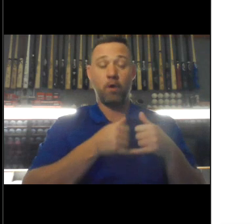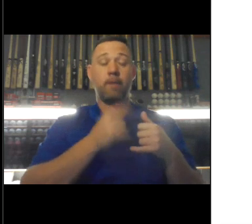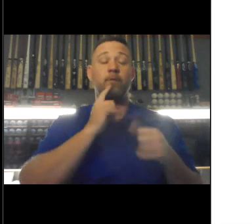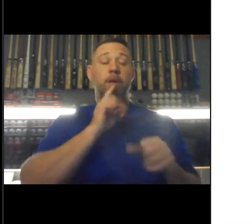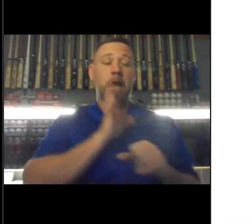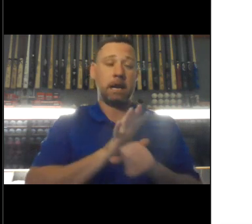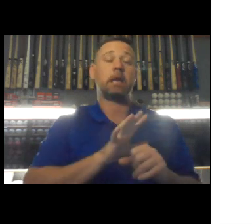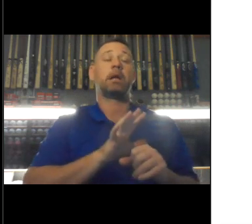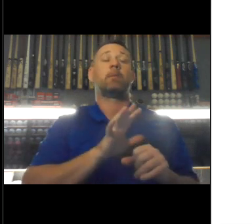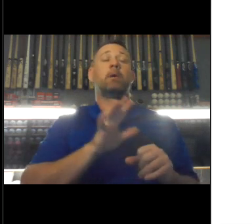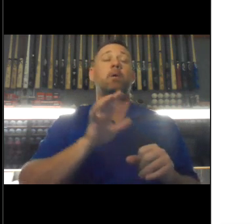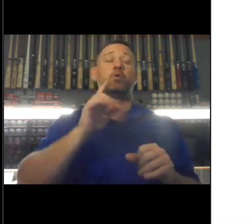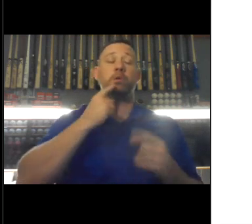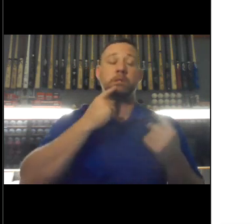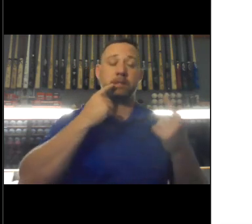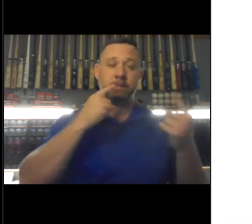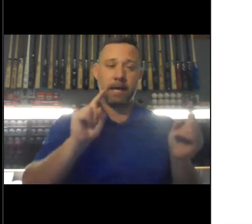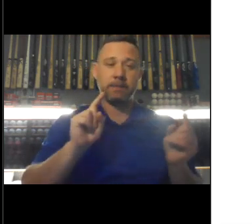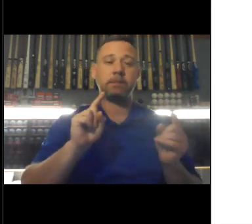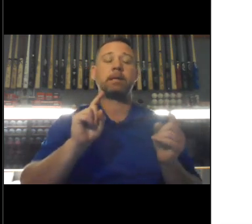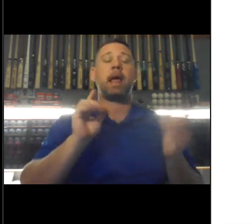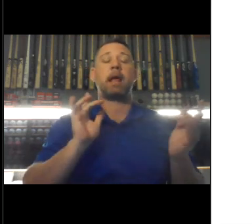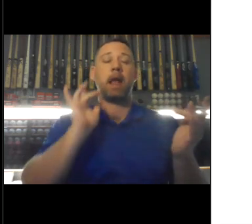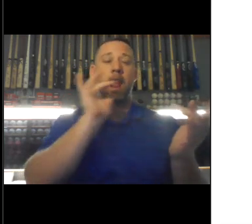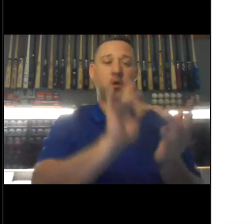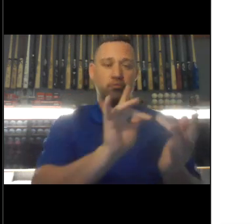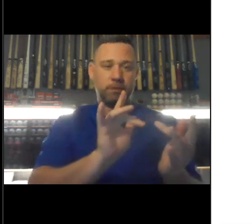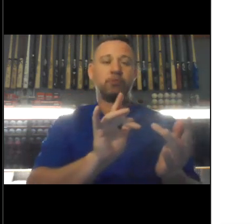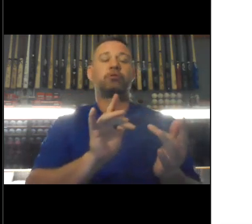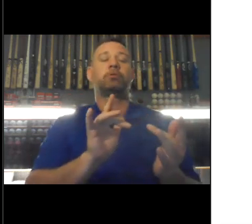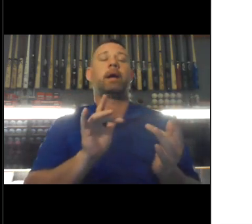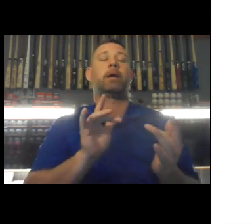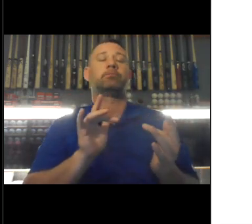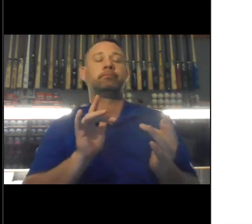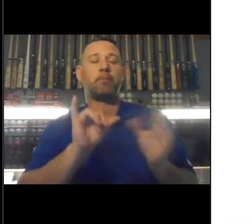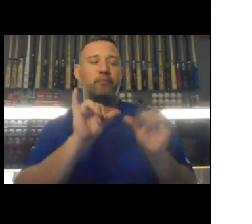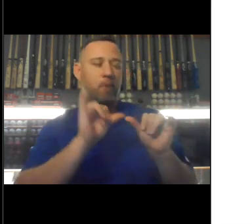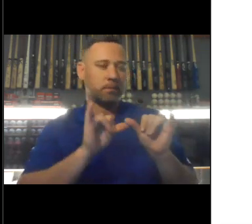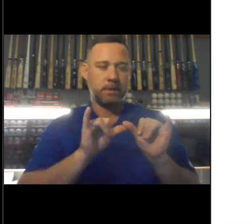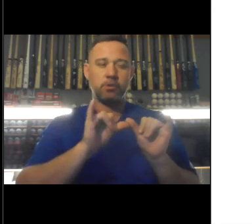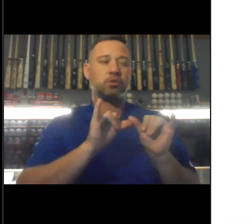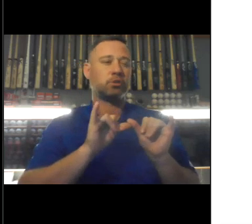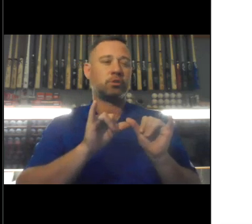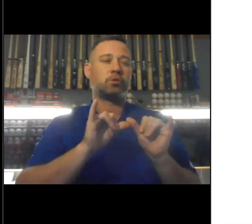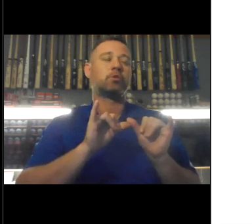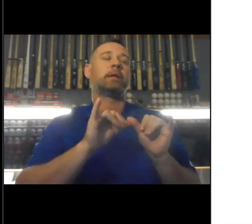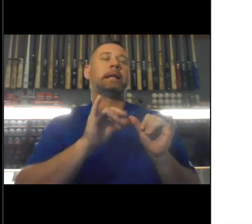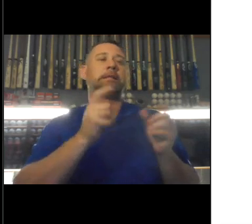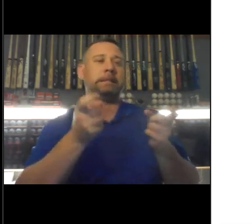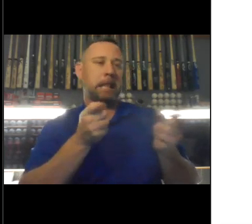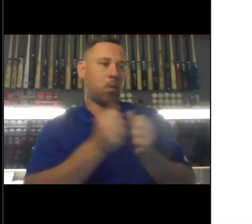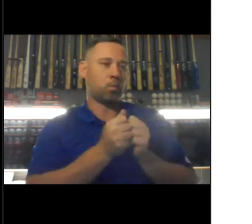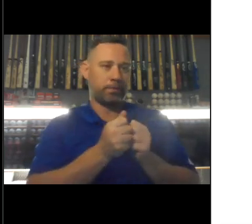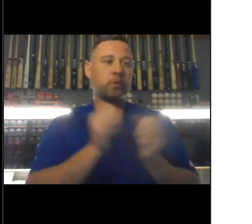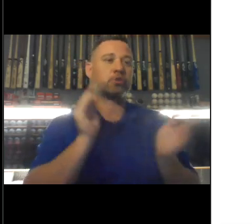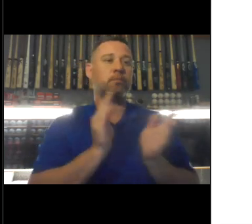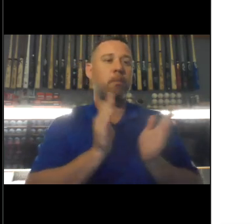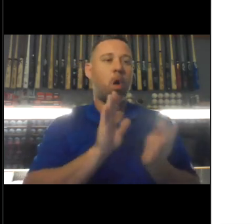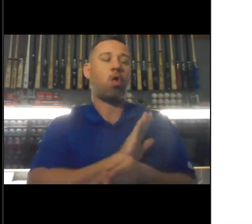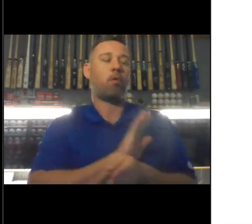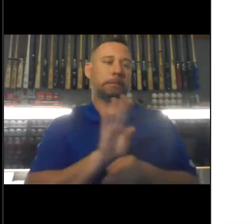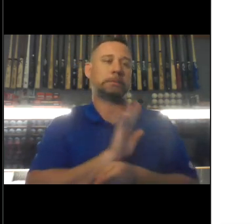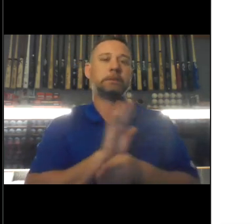to the success and outreach efforts, performance measures, and other notable improvements in dealing with small businesses and DVBE